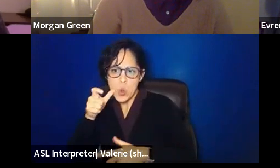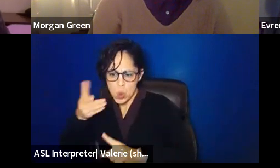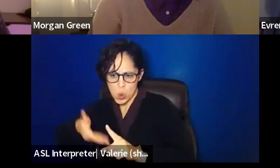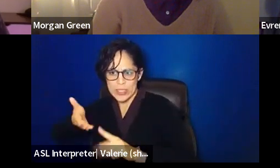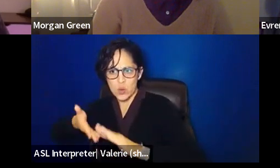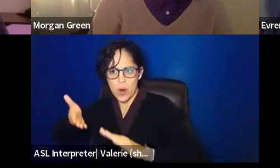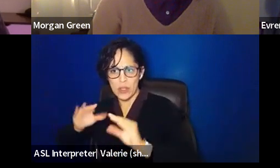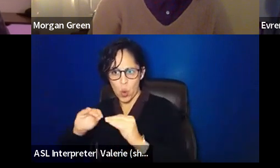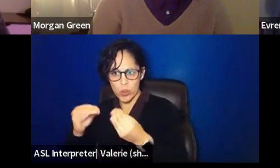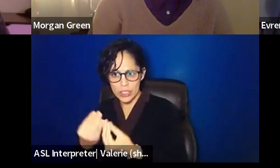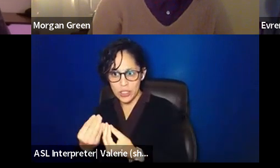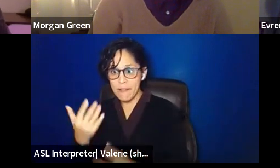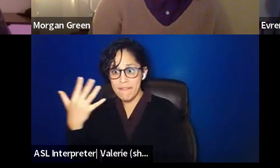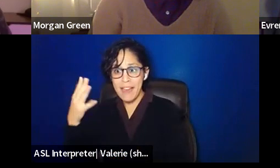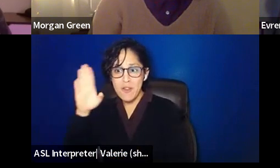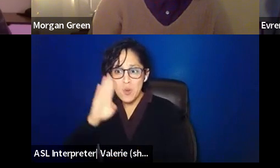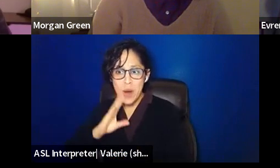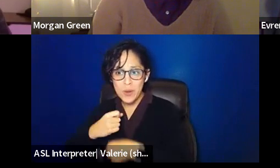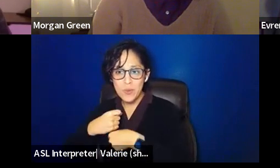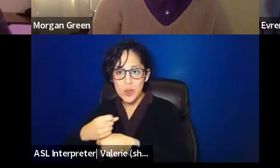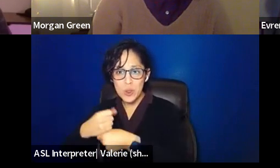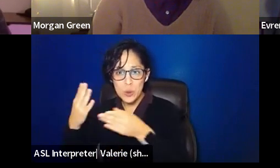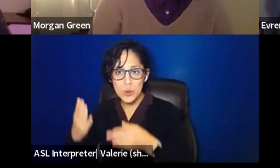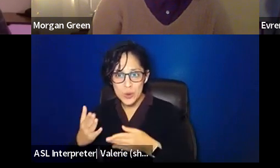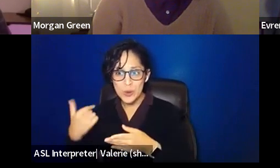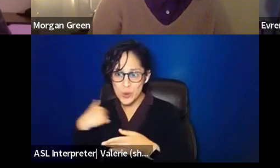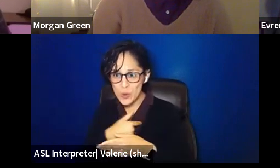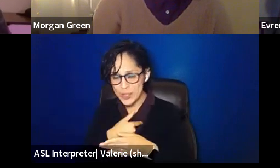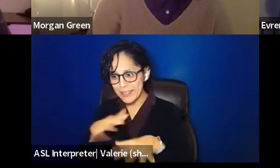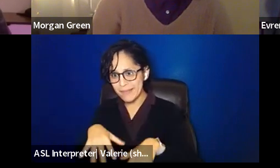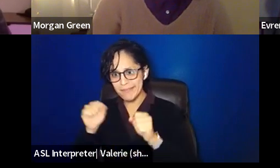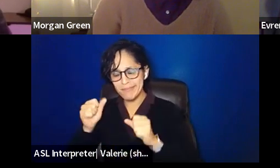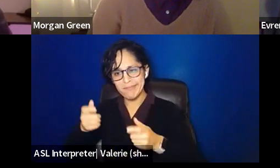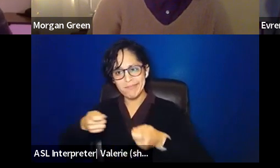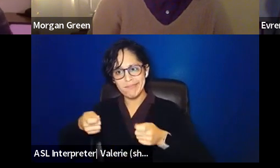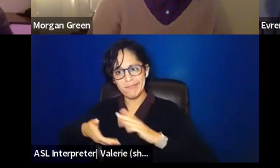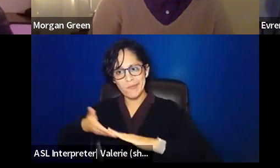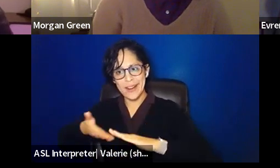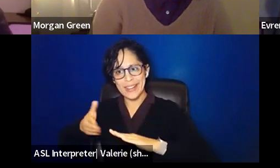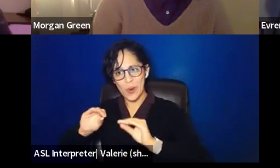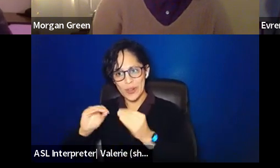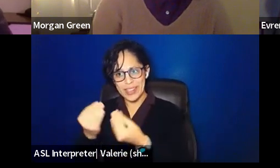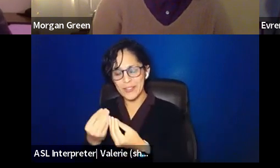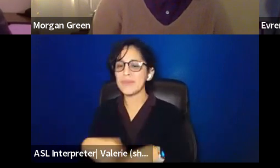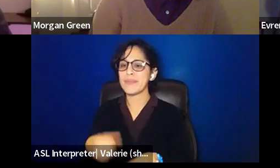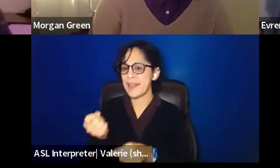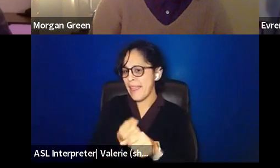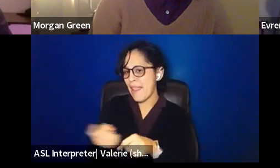were five brown producers and that we were running the organization. And so every year it's gotten bigger and